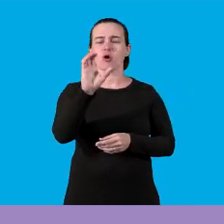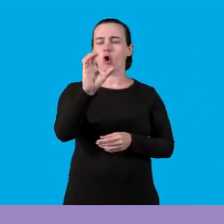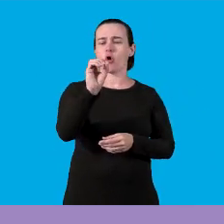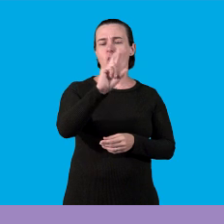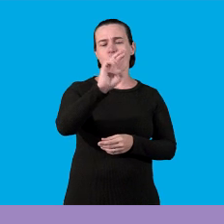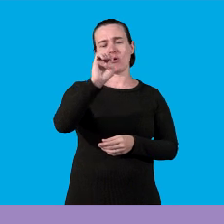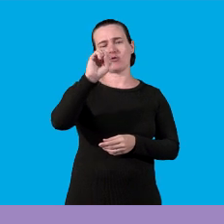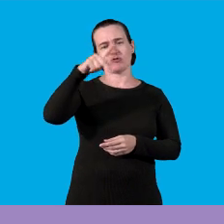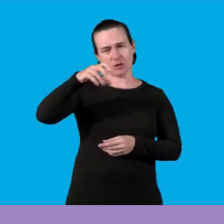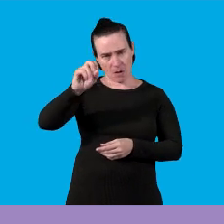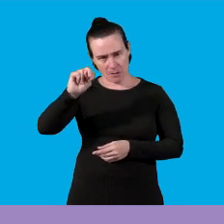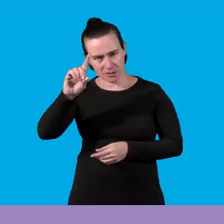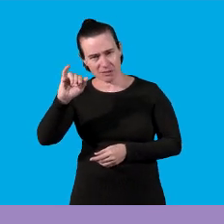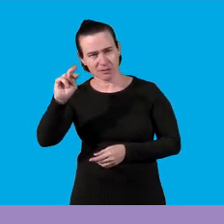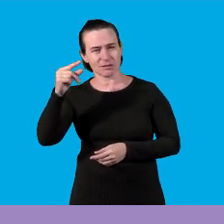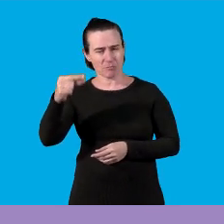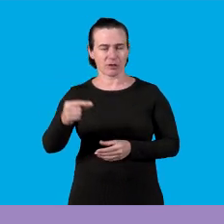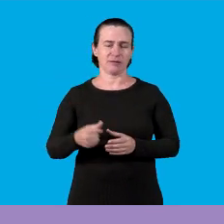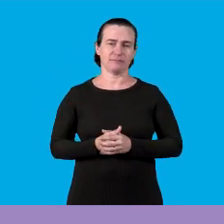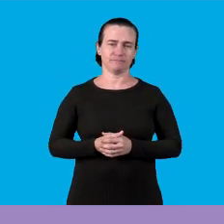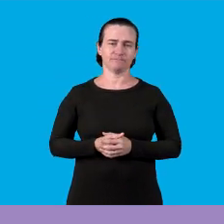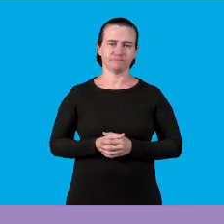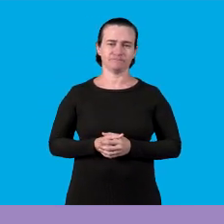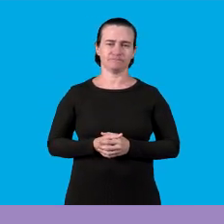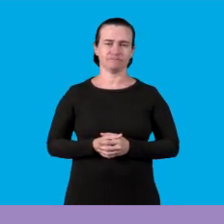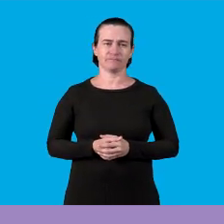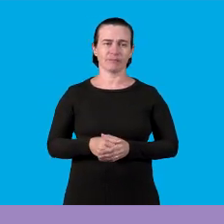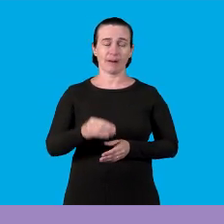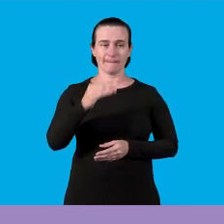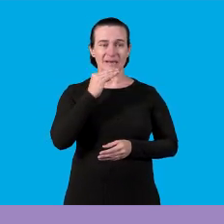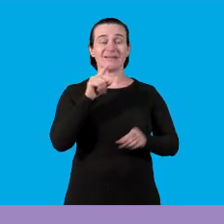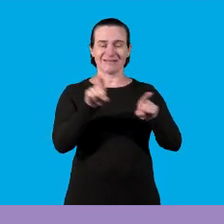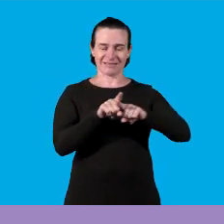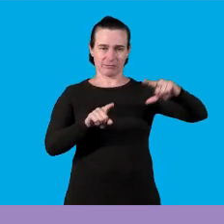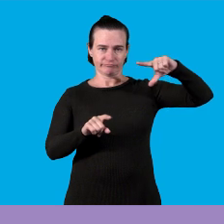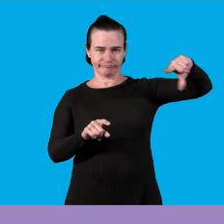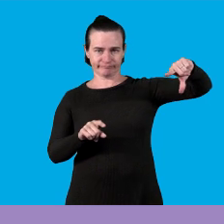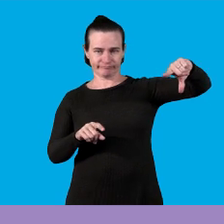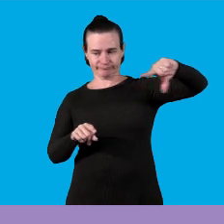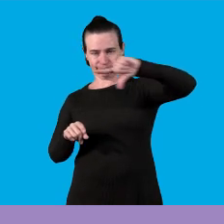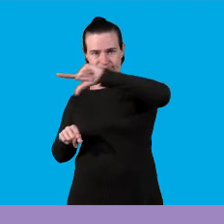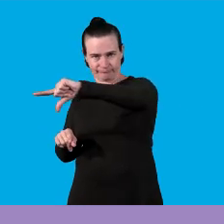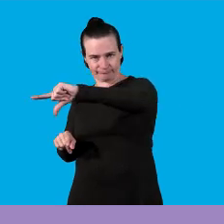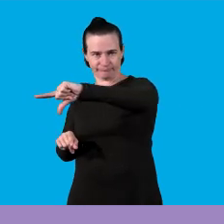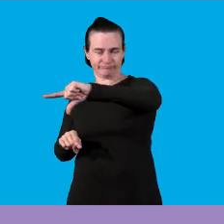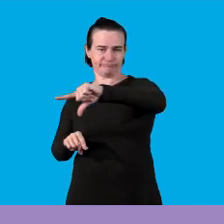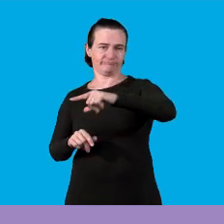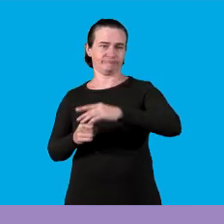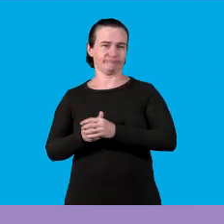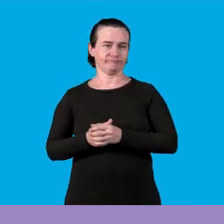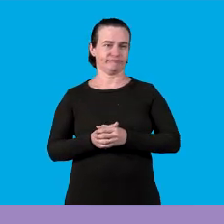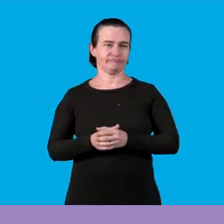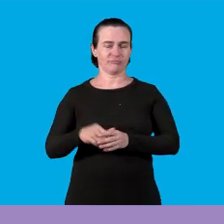of corresponding angles and corresponding sides. And that means the angles are also similar, that the angles